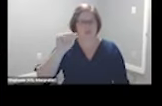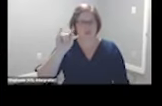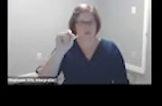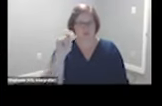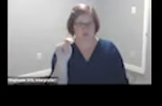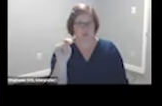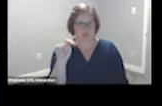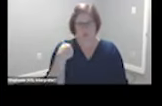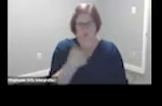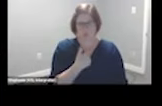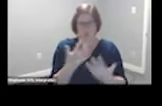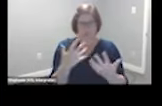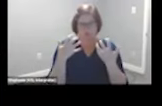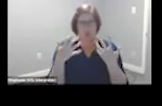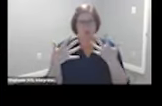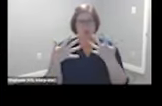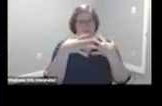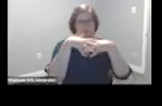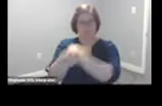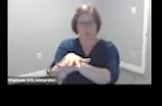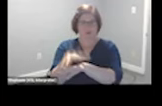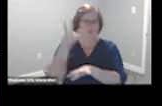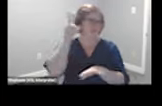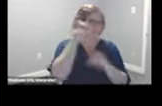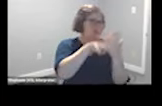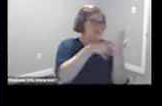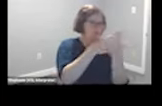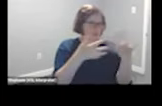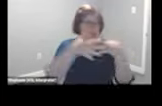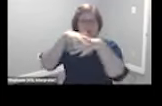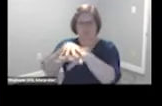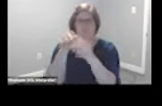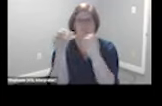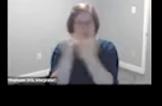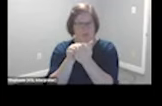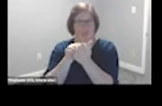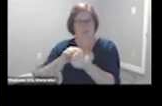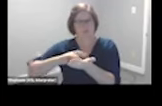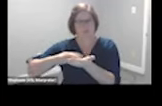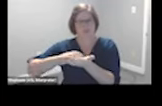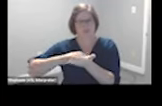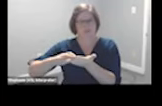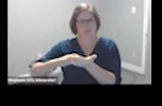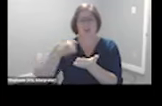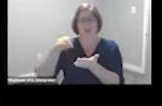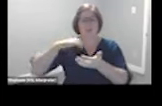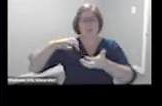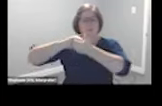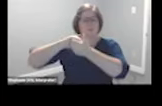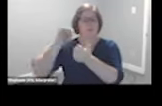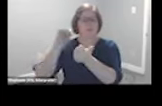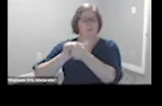we could combine sonification with tactile images. So at the British Science Festival, I collaborated with an astronomer from the European Southern